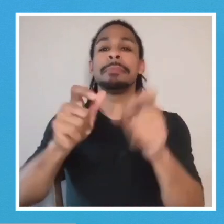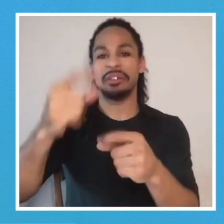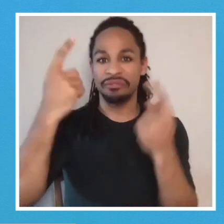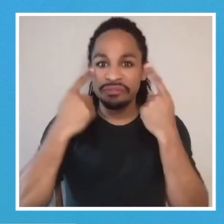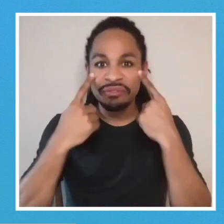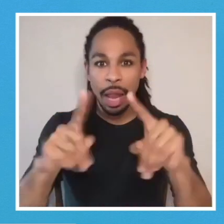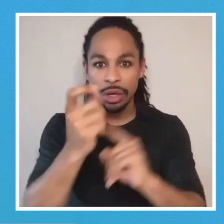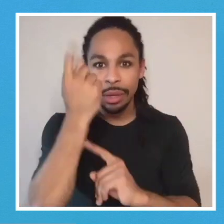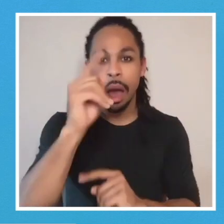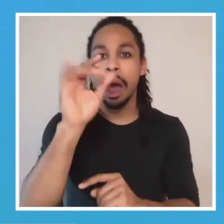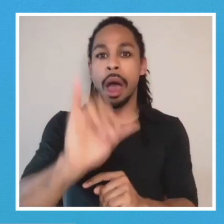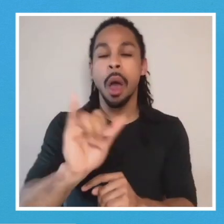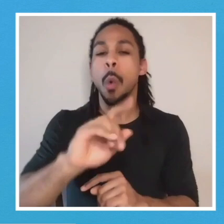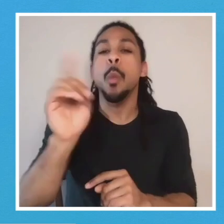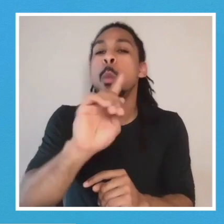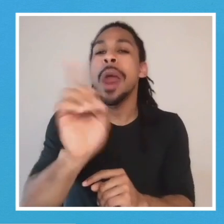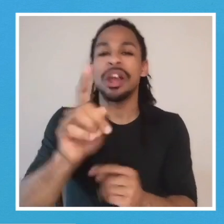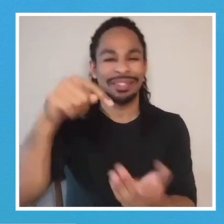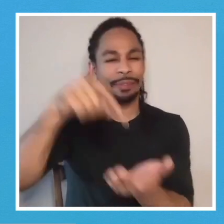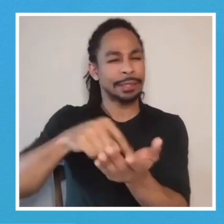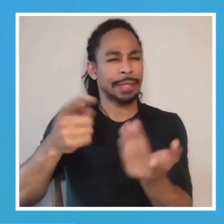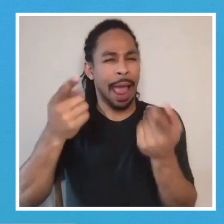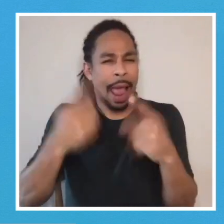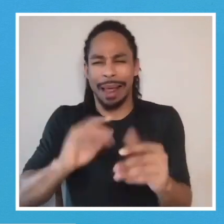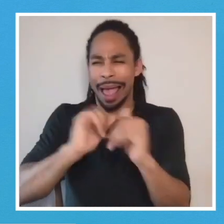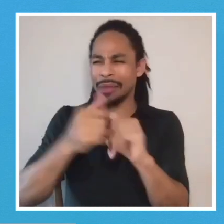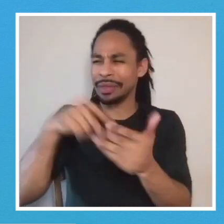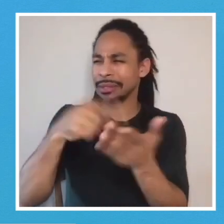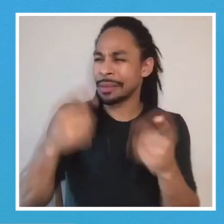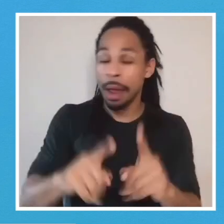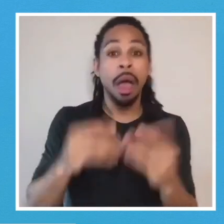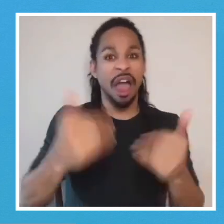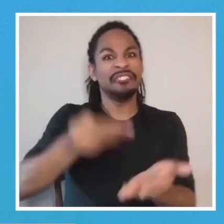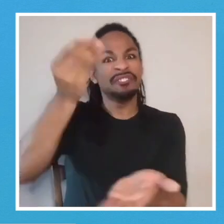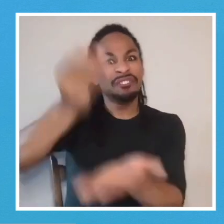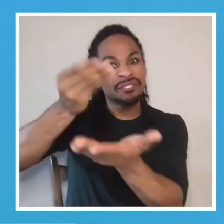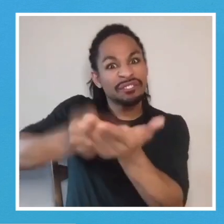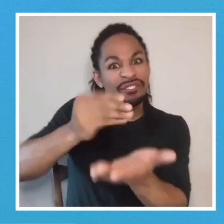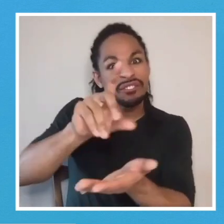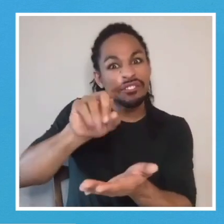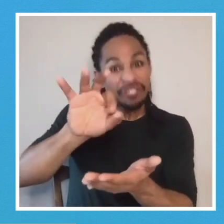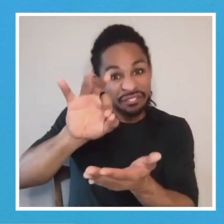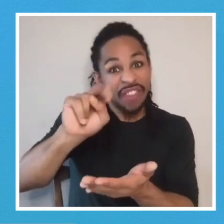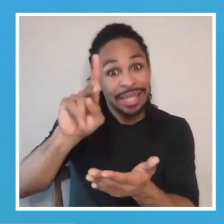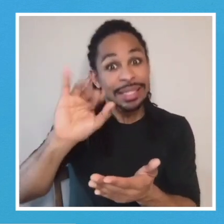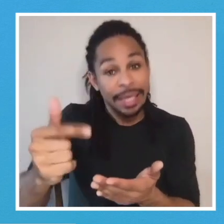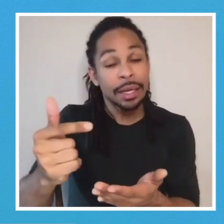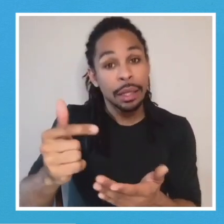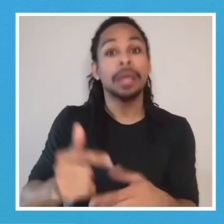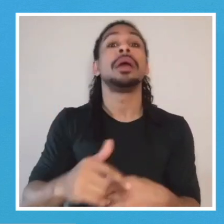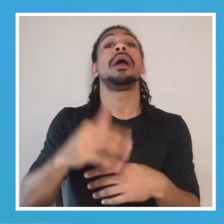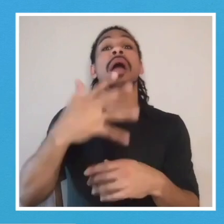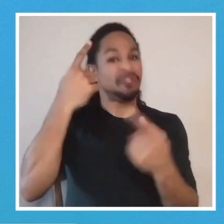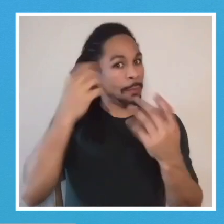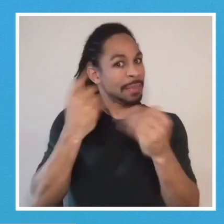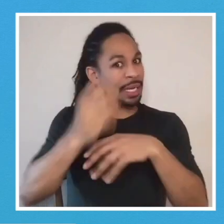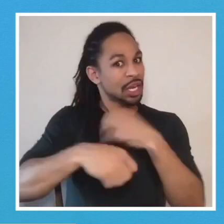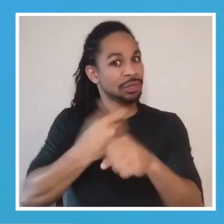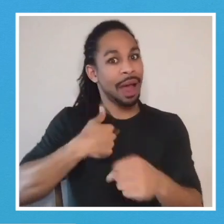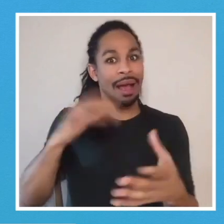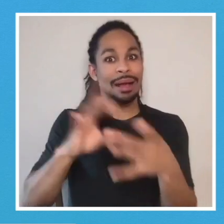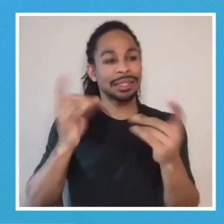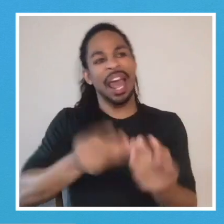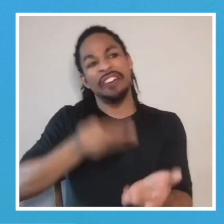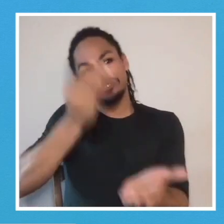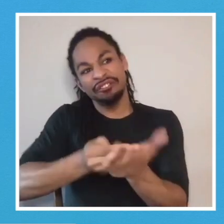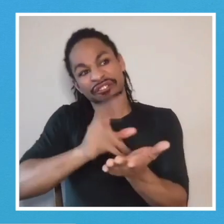is this happening? And it's the funding. For years, I was saying, fund the fighters, fund the people on the